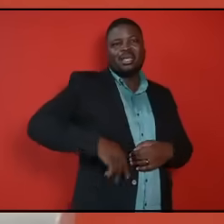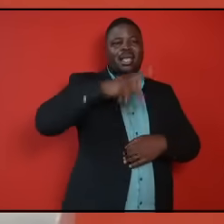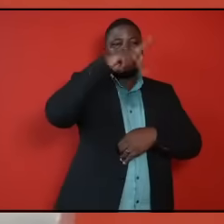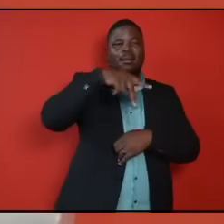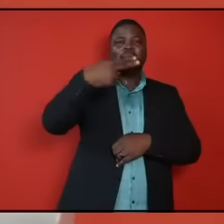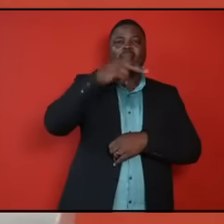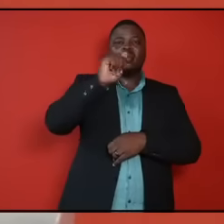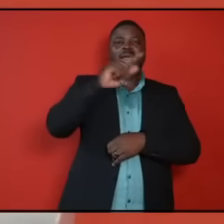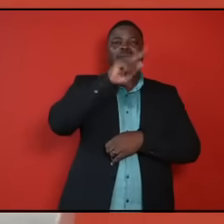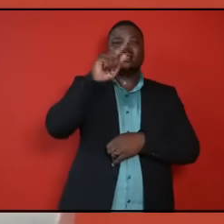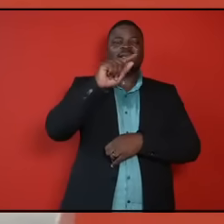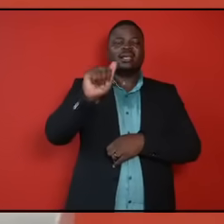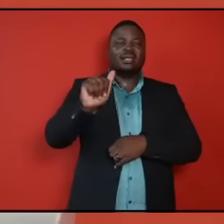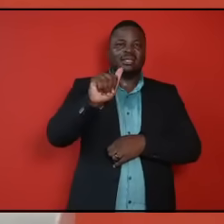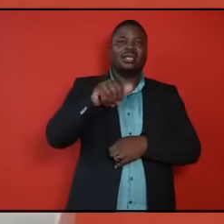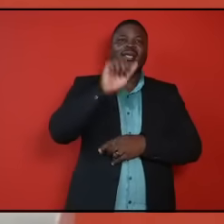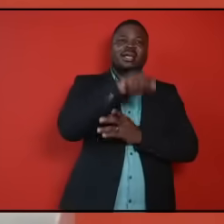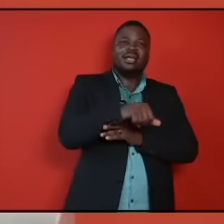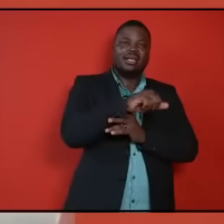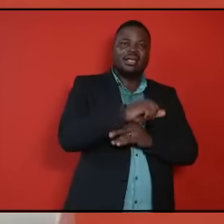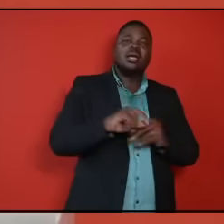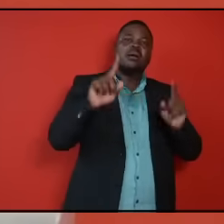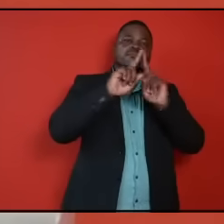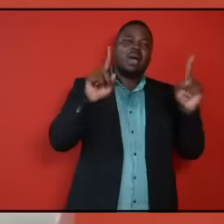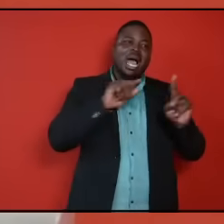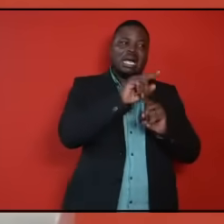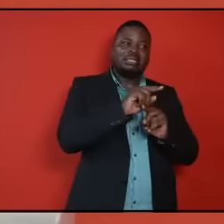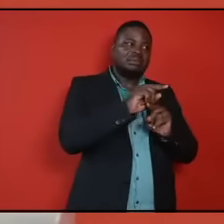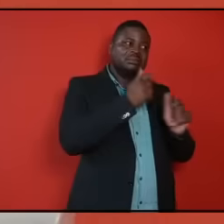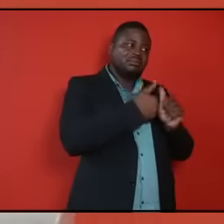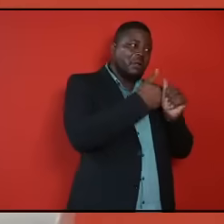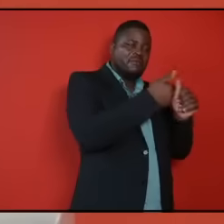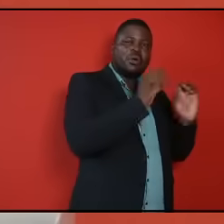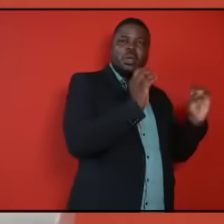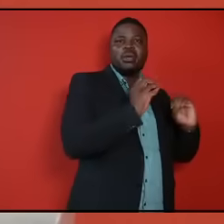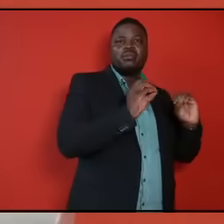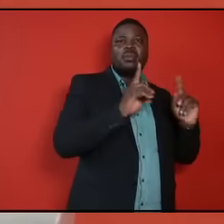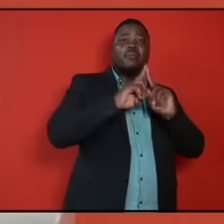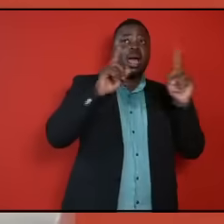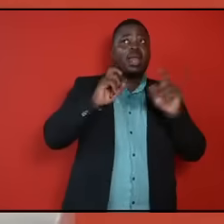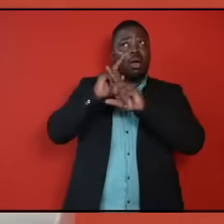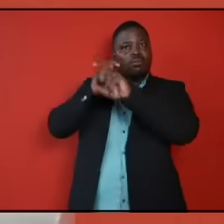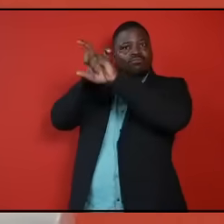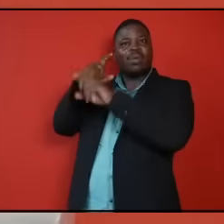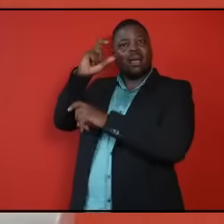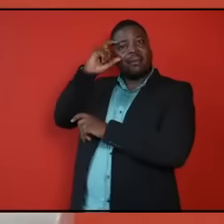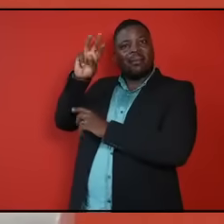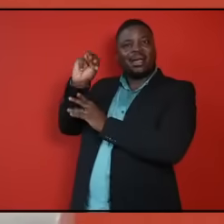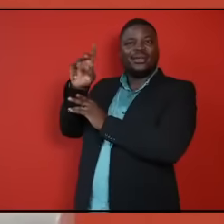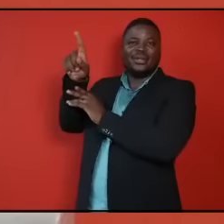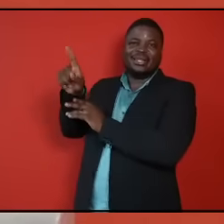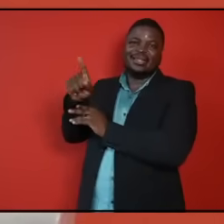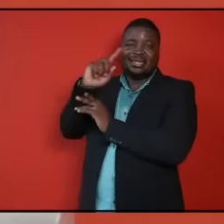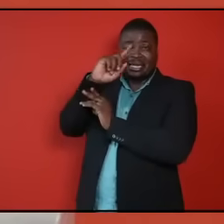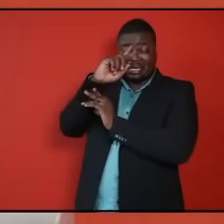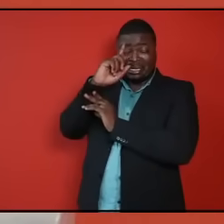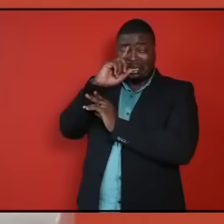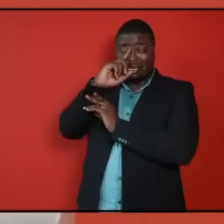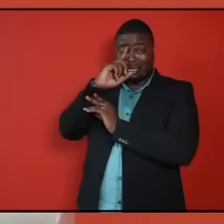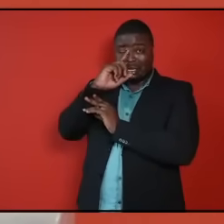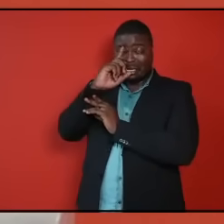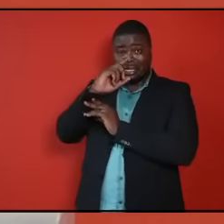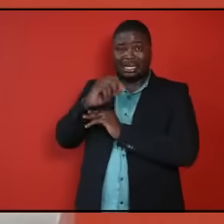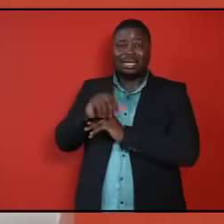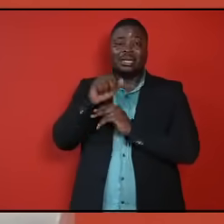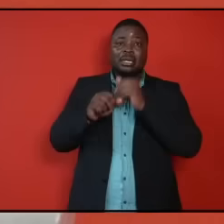because he's got a new principal at Lituli House called Fikile Mbalula. So, and Mbalula